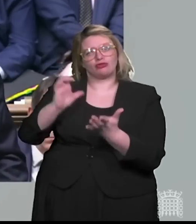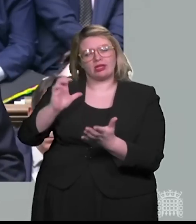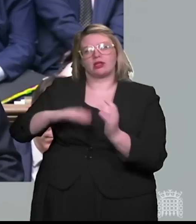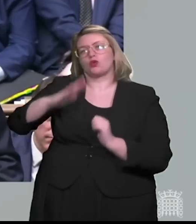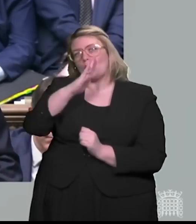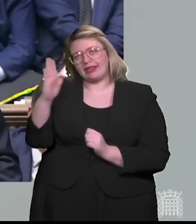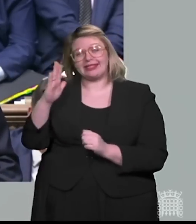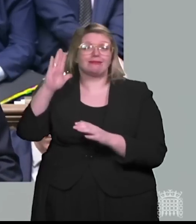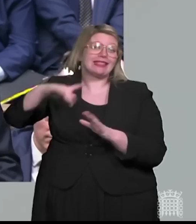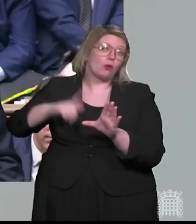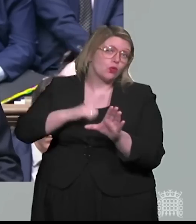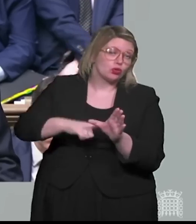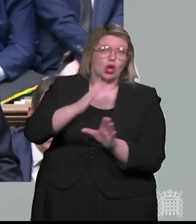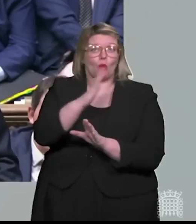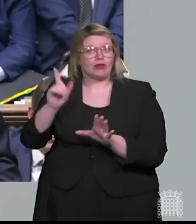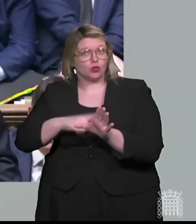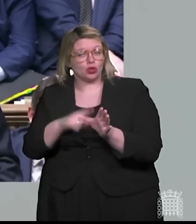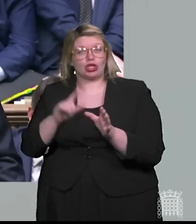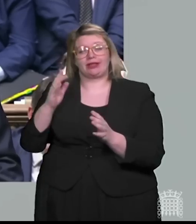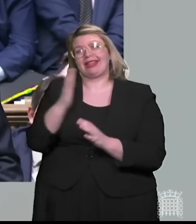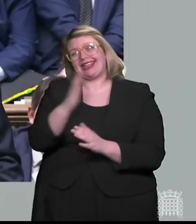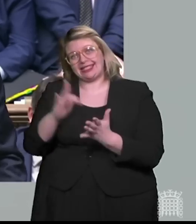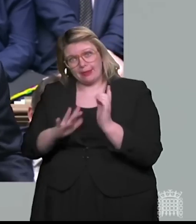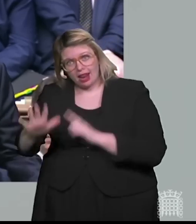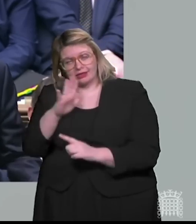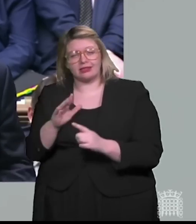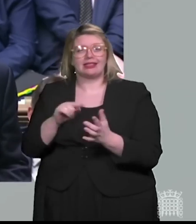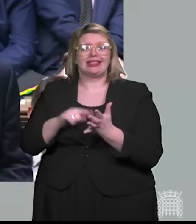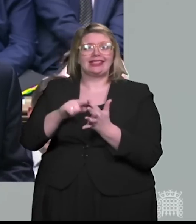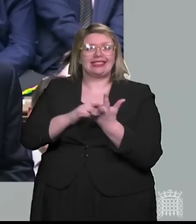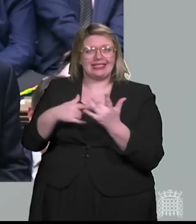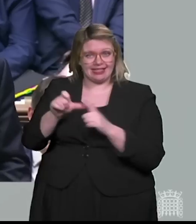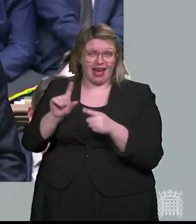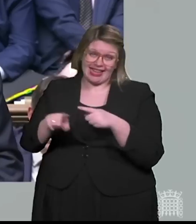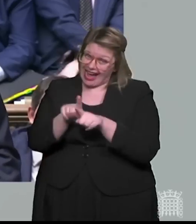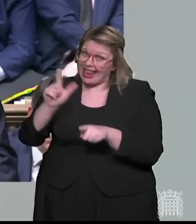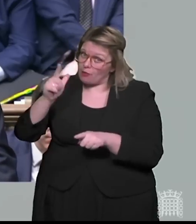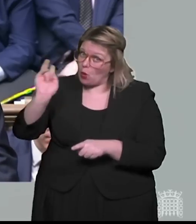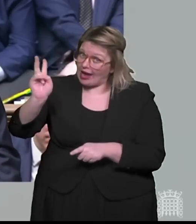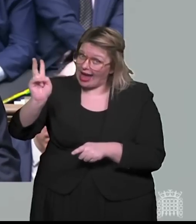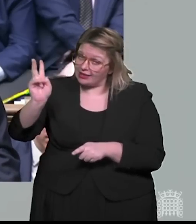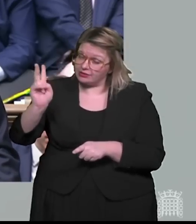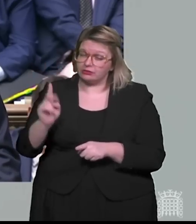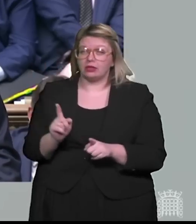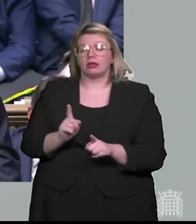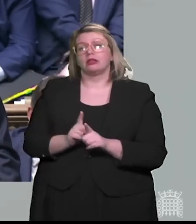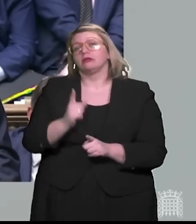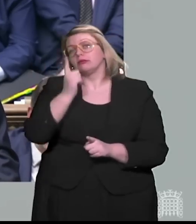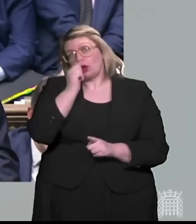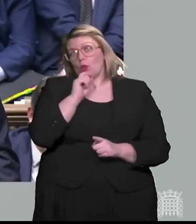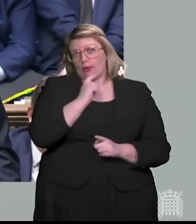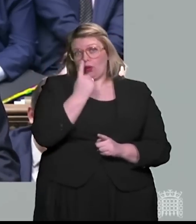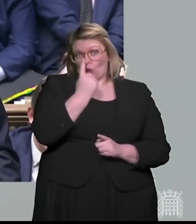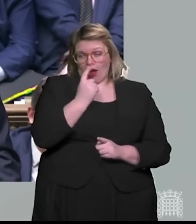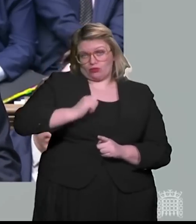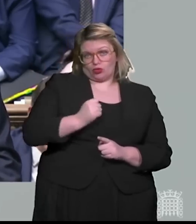East, South Yorkshire, West Yorkshire, East Midlands, Teesside and once again Liverpool. There will also be at least one in each